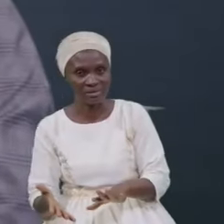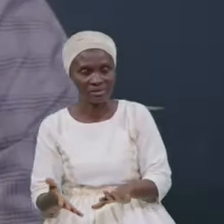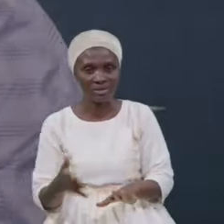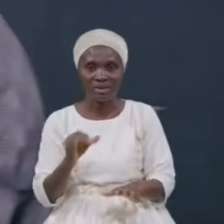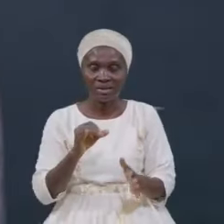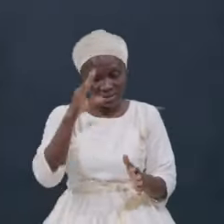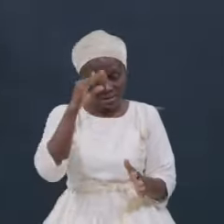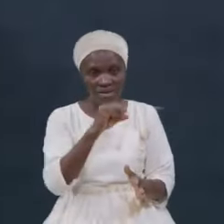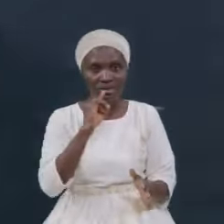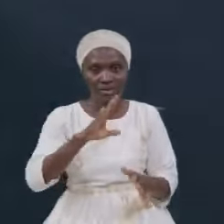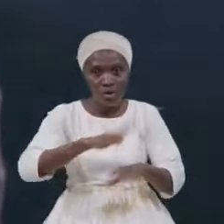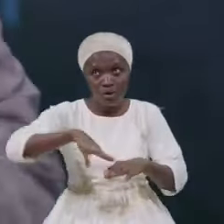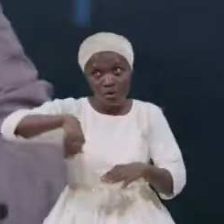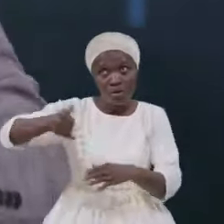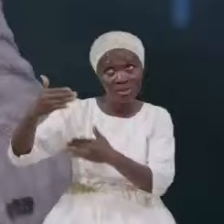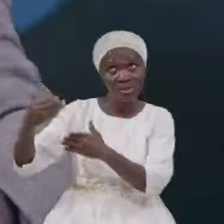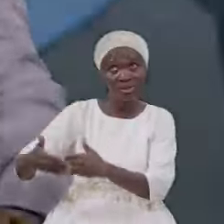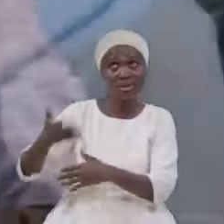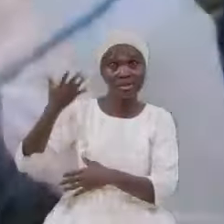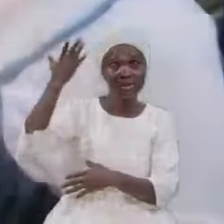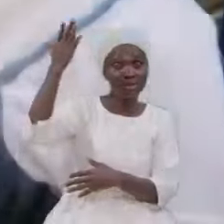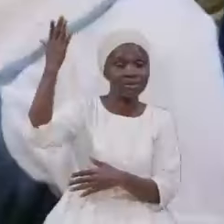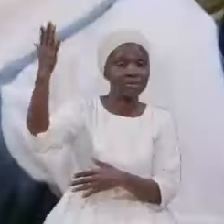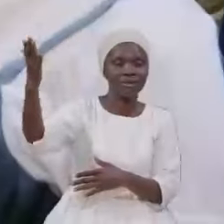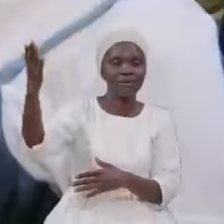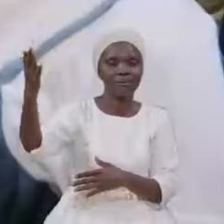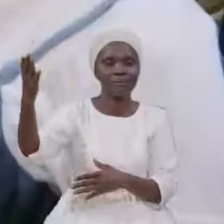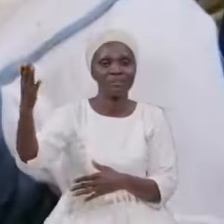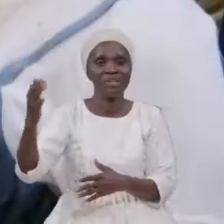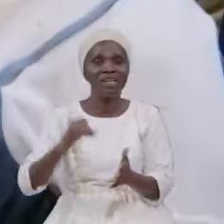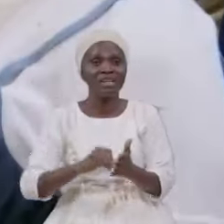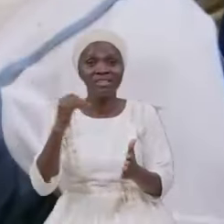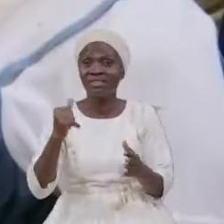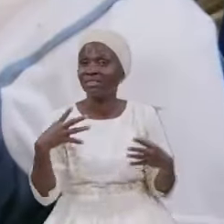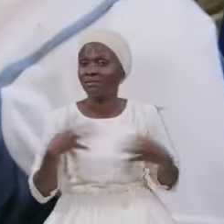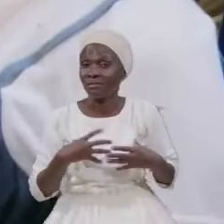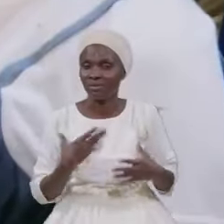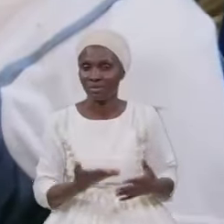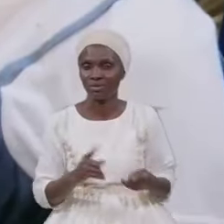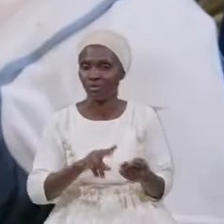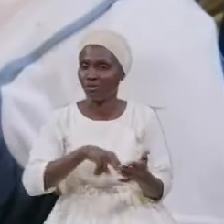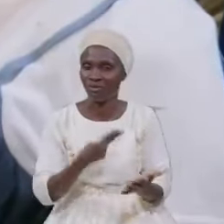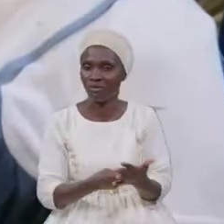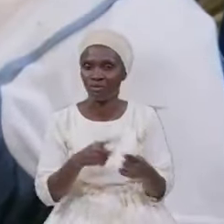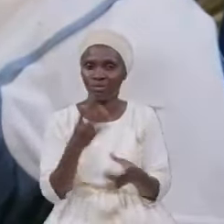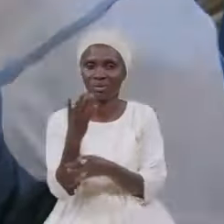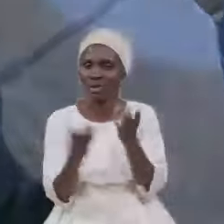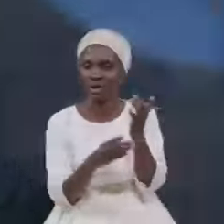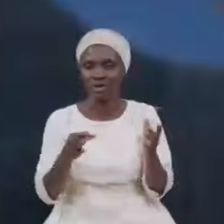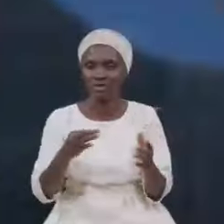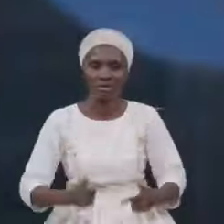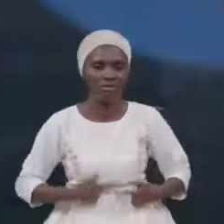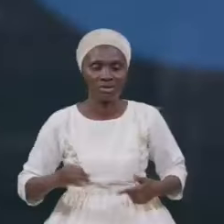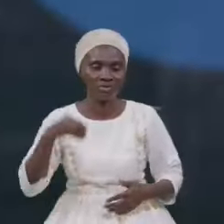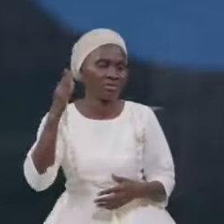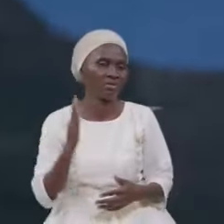of the living God. But the day of repentance is here, and the day of reconciliation with God is here. I pray